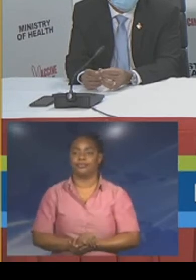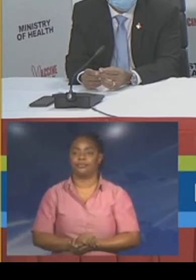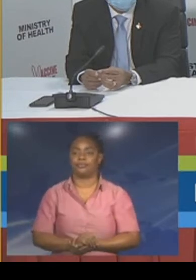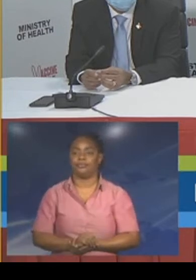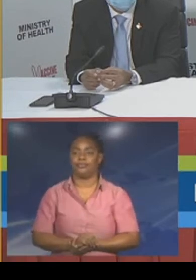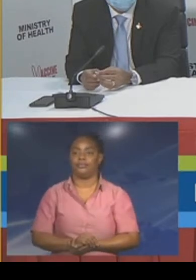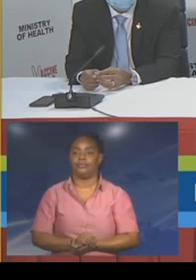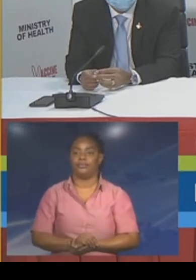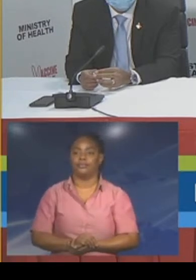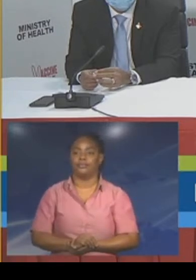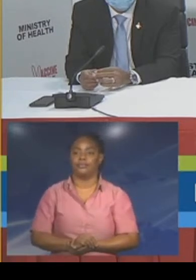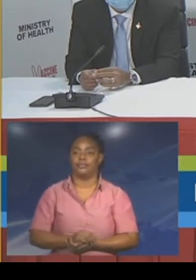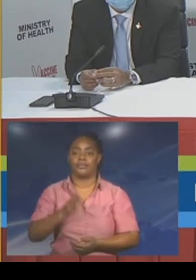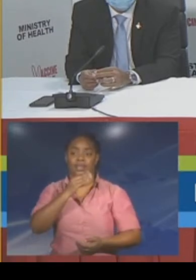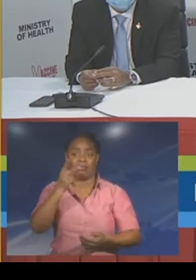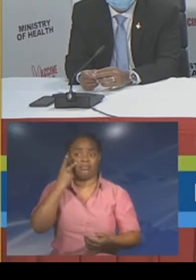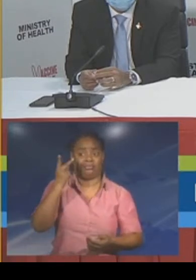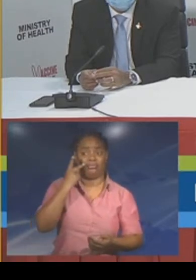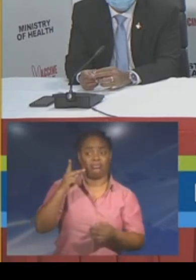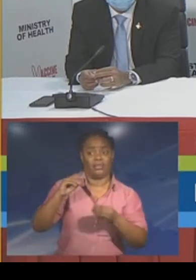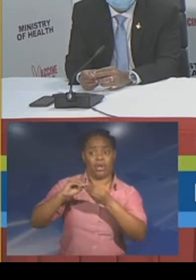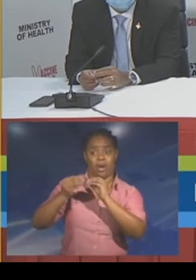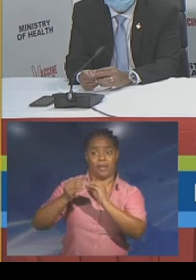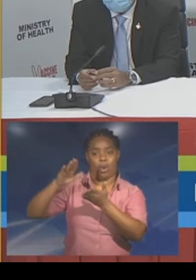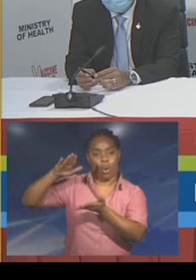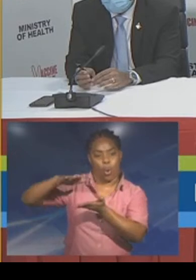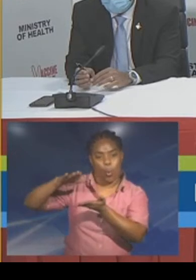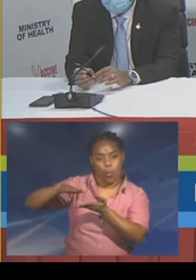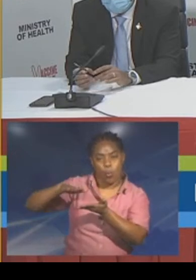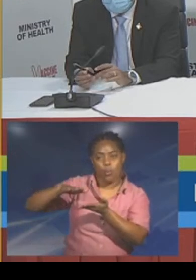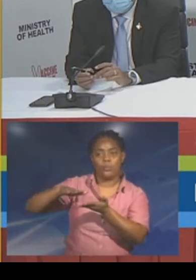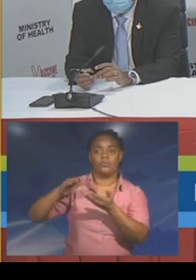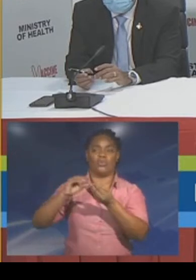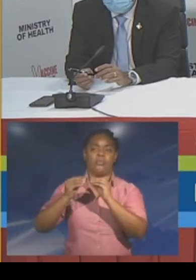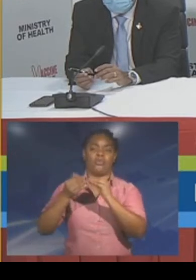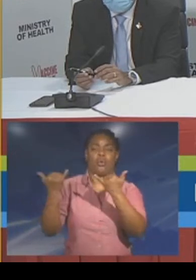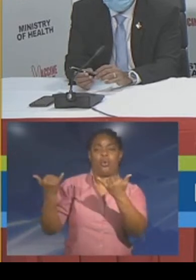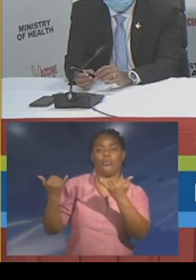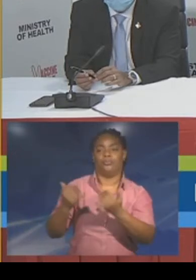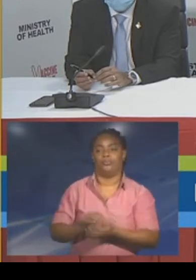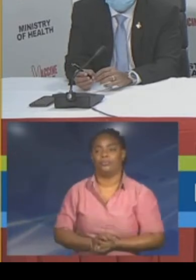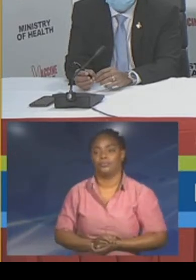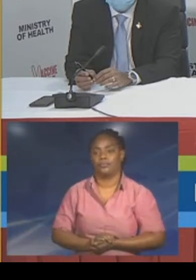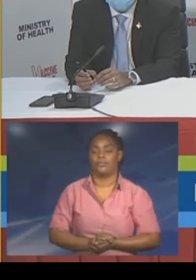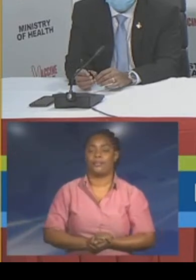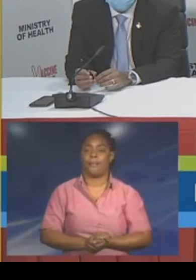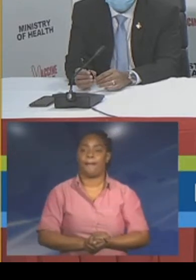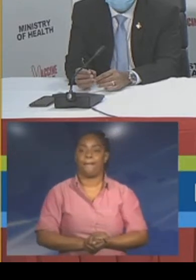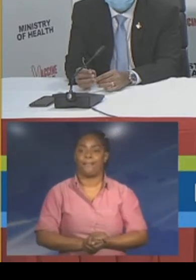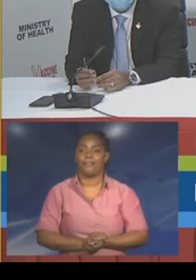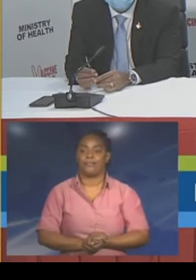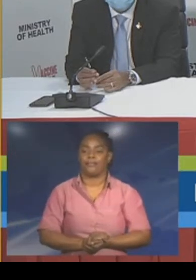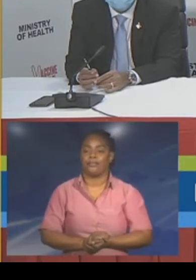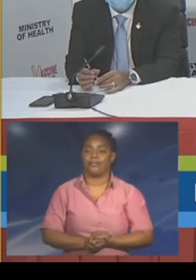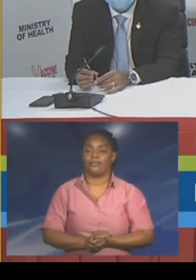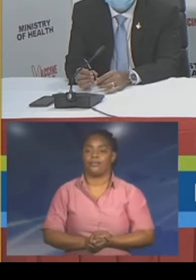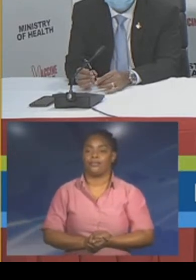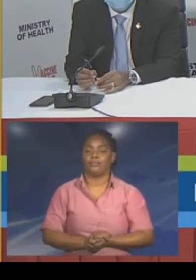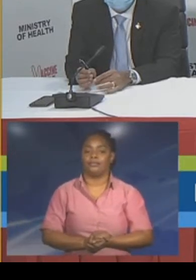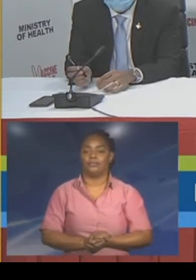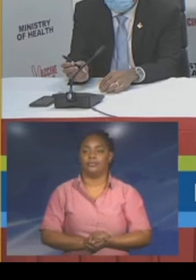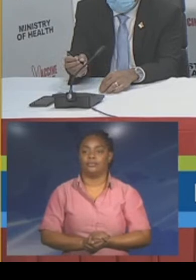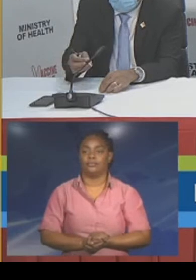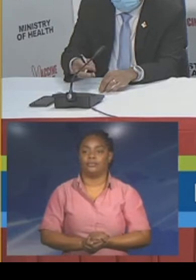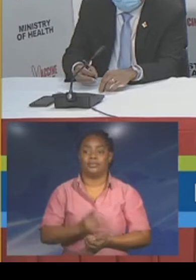And now my second question is for either the CMO or the Minister of Health. By chance, we had those